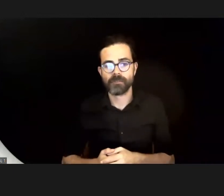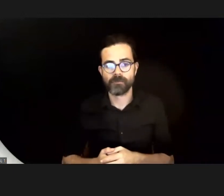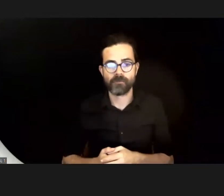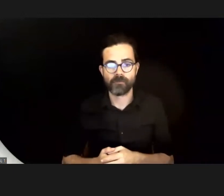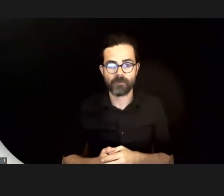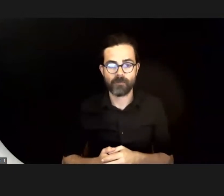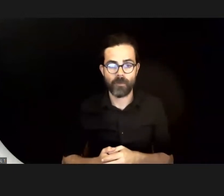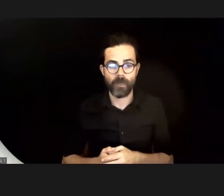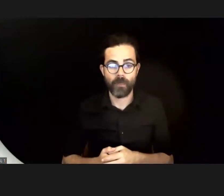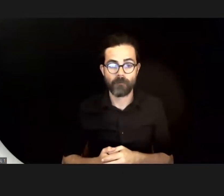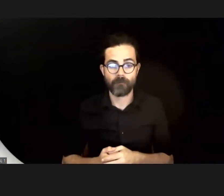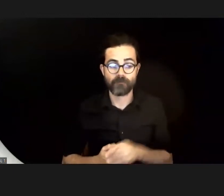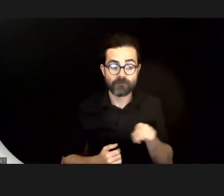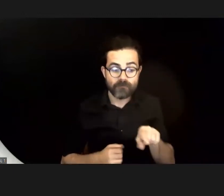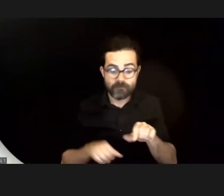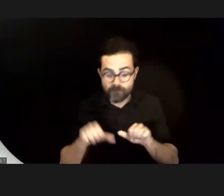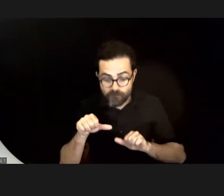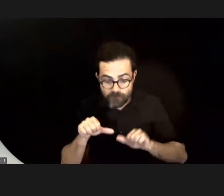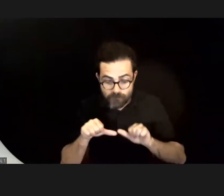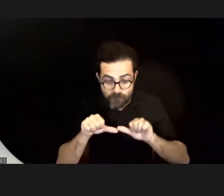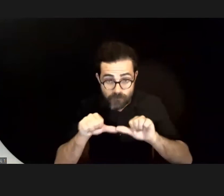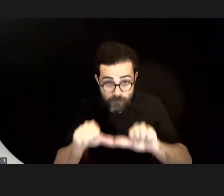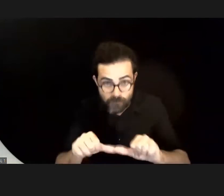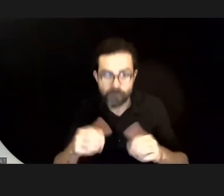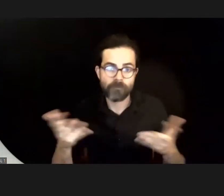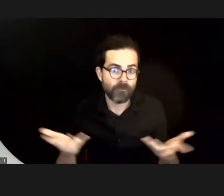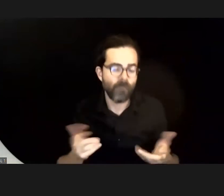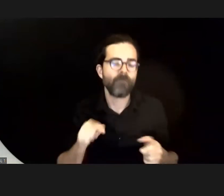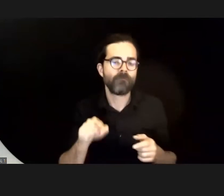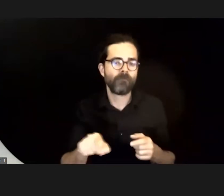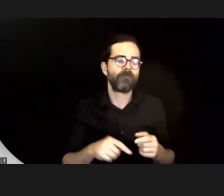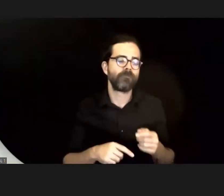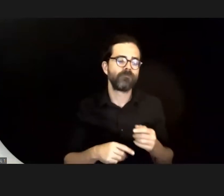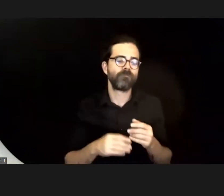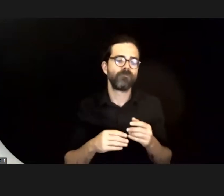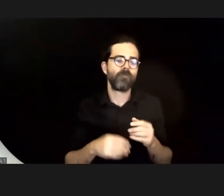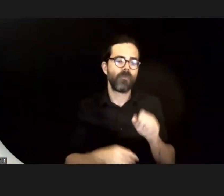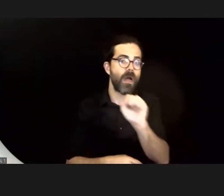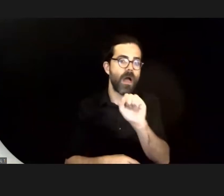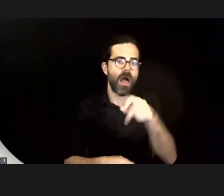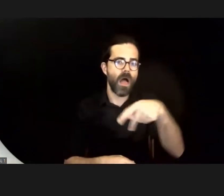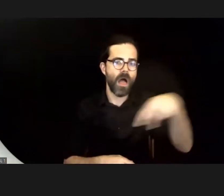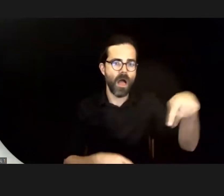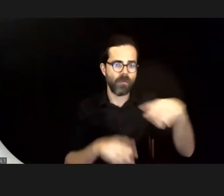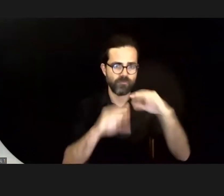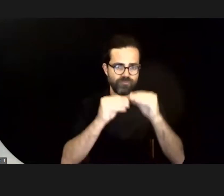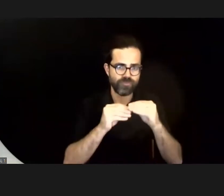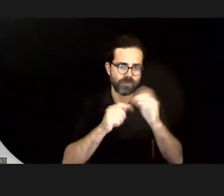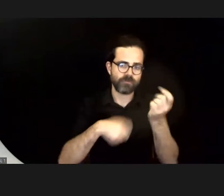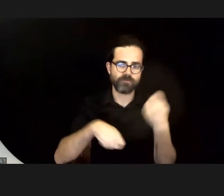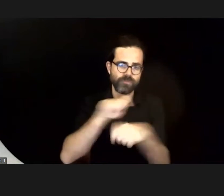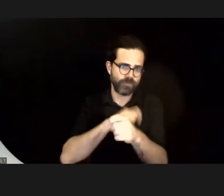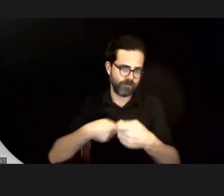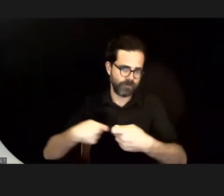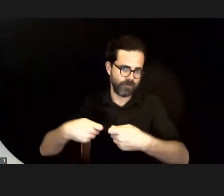production. Meaning we'll make this app available to people like me in wheelchair,